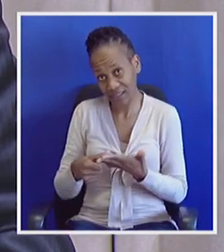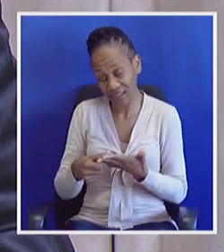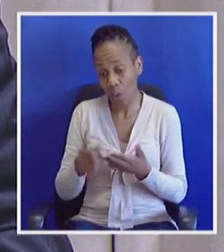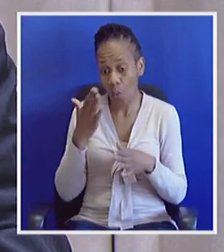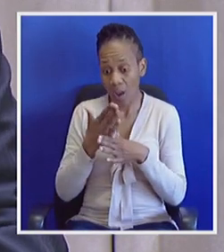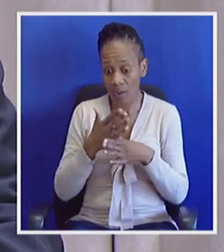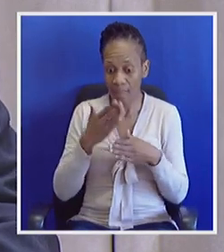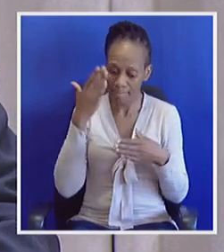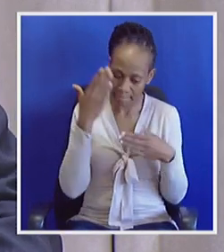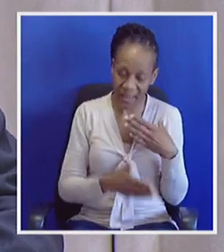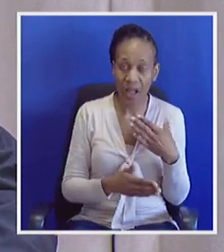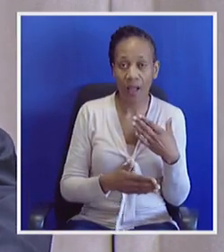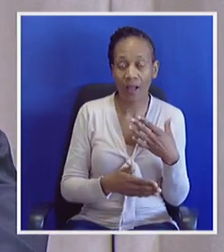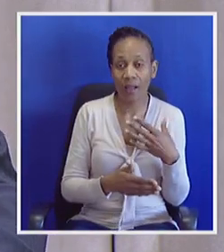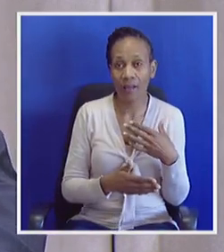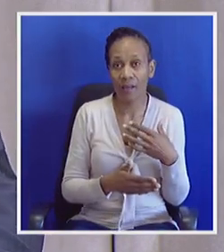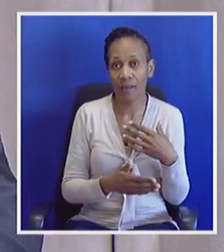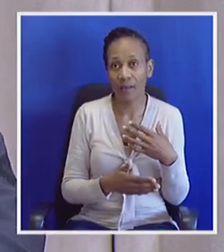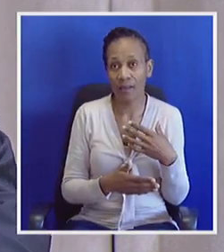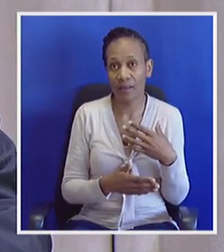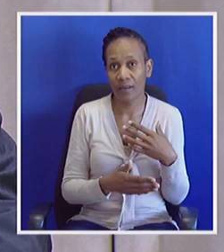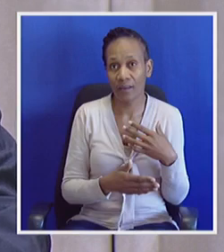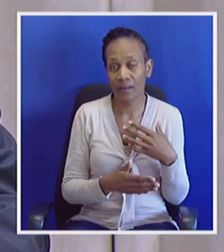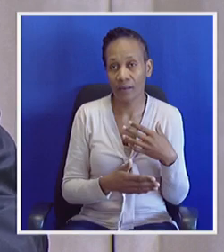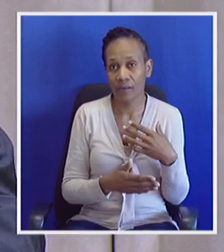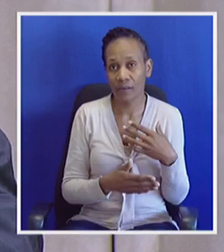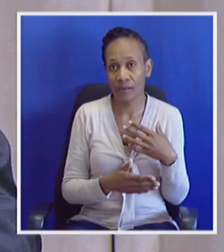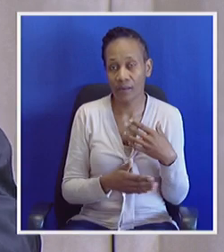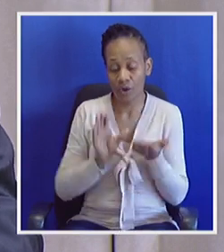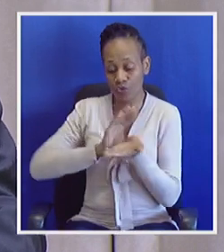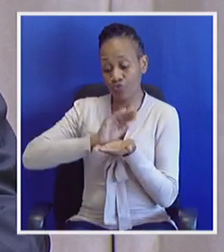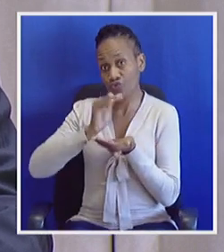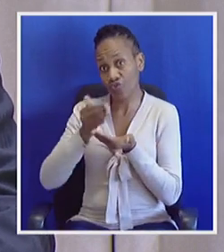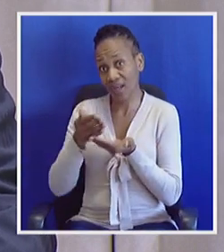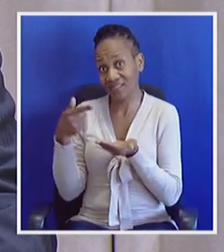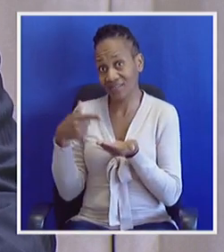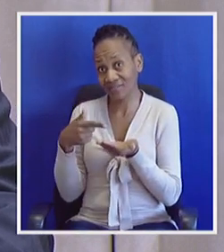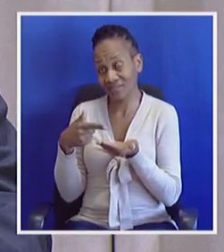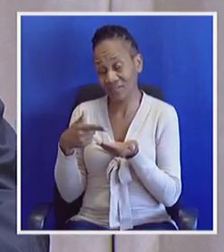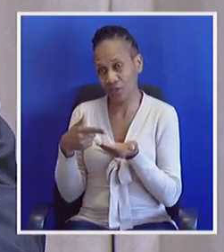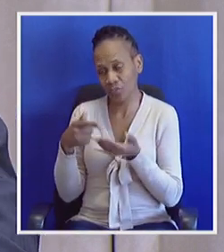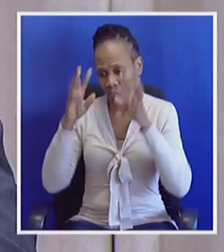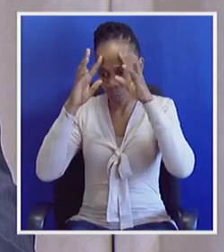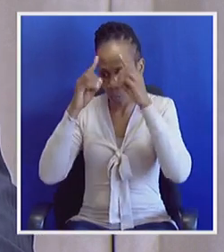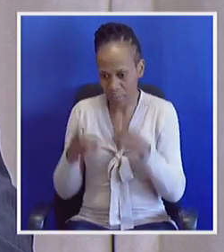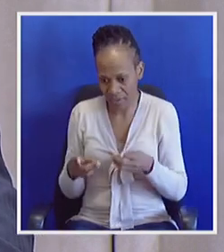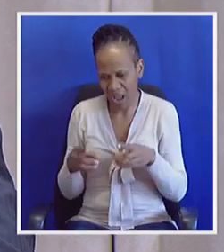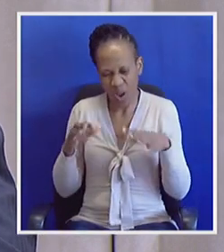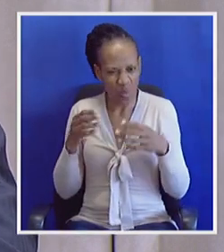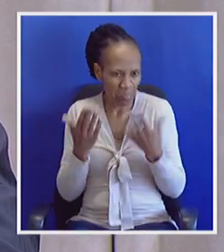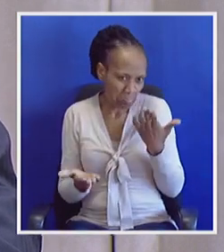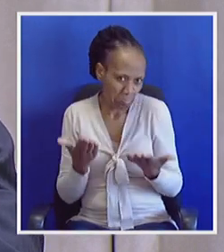end, and the trust had to deal with whether they should